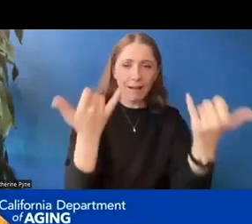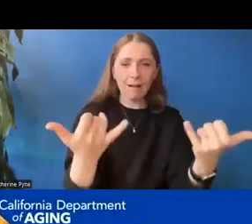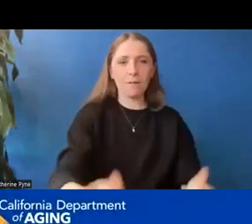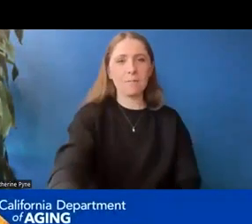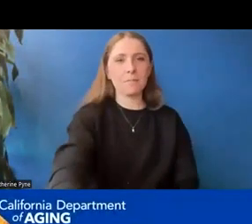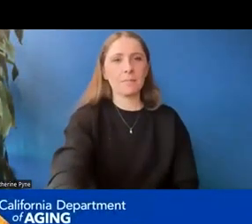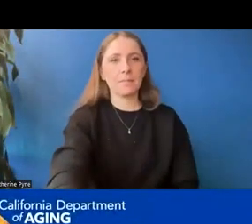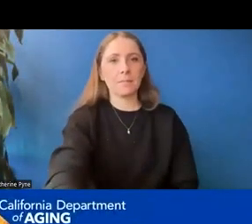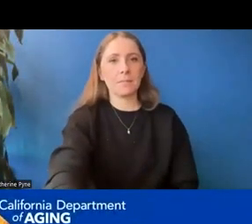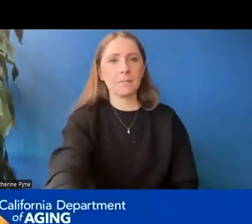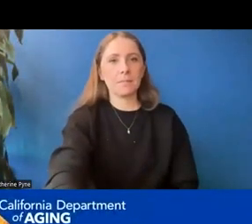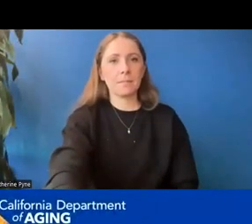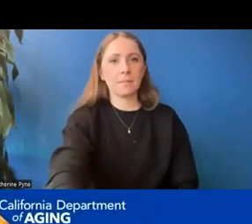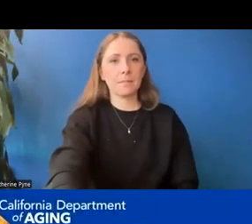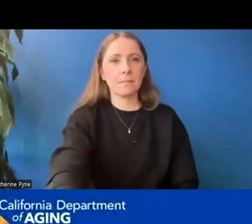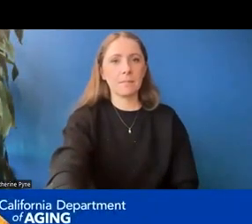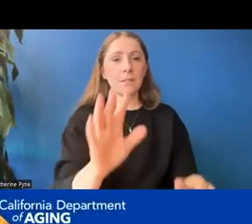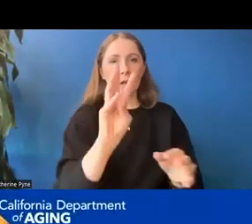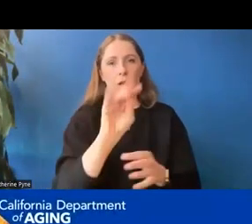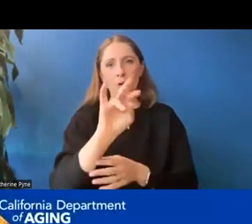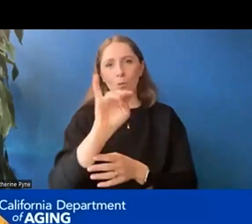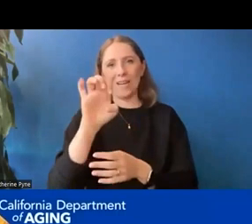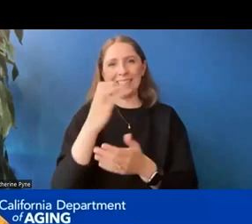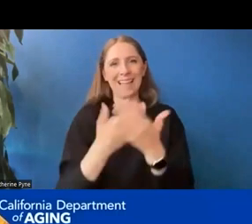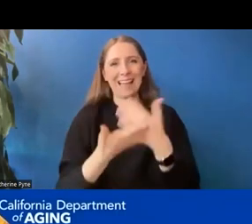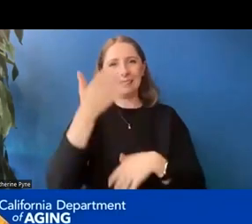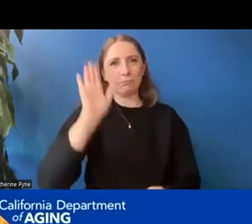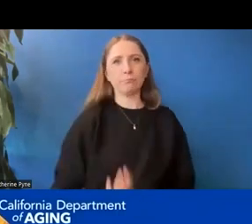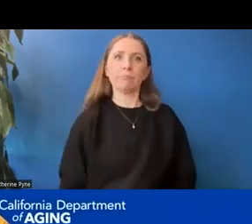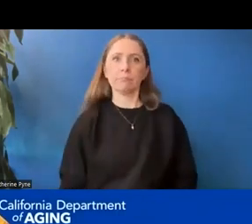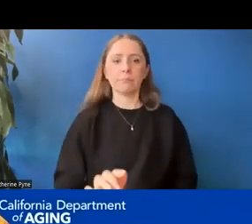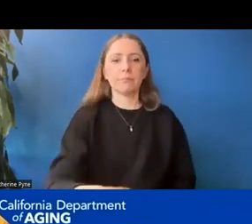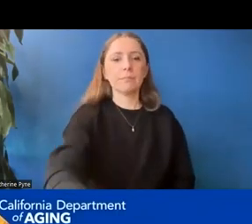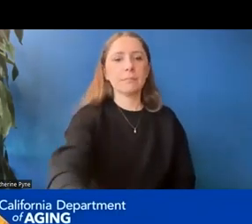And Winnie has taken down the hand.